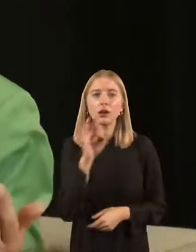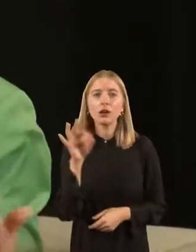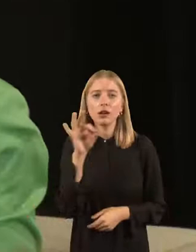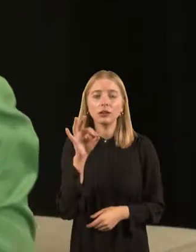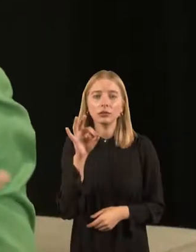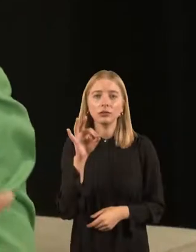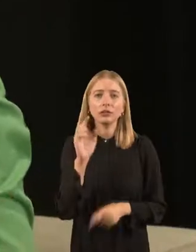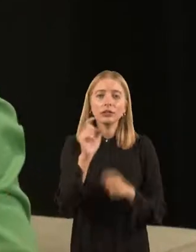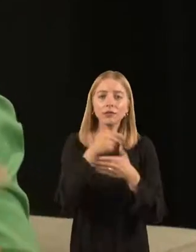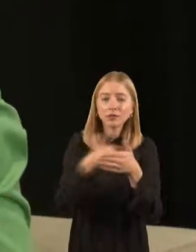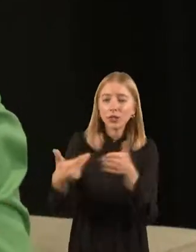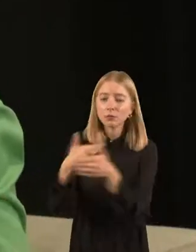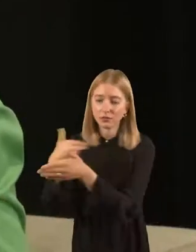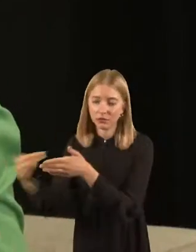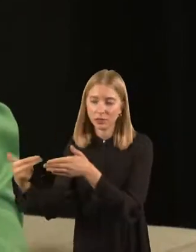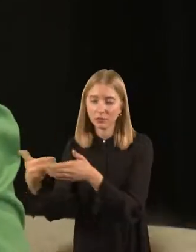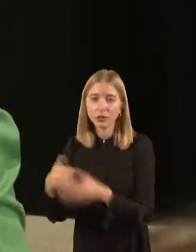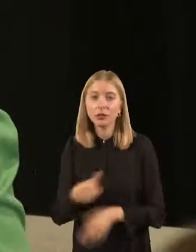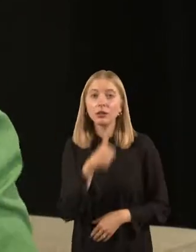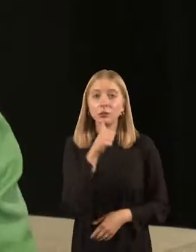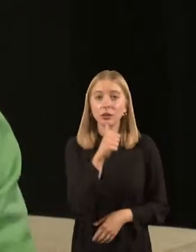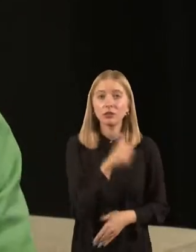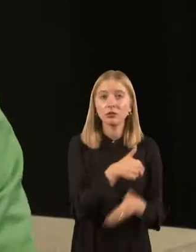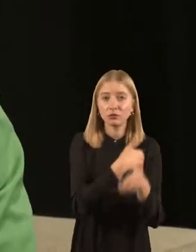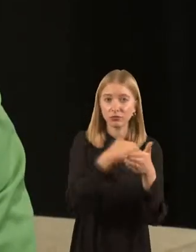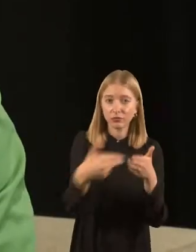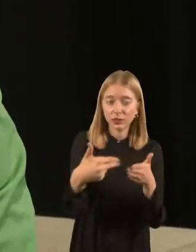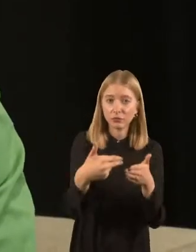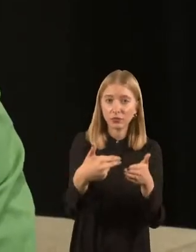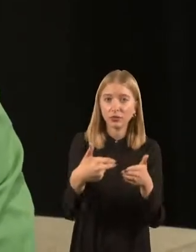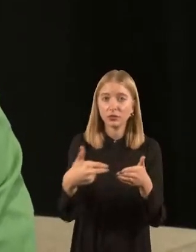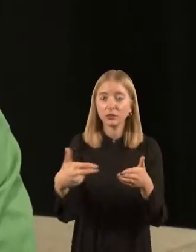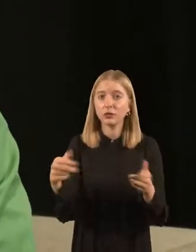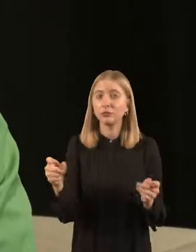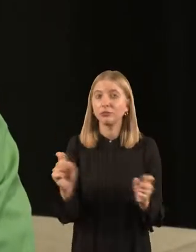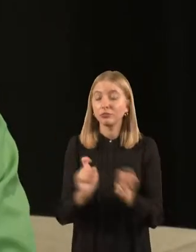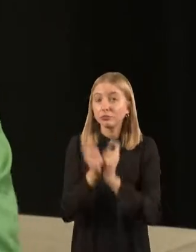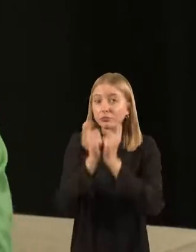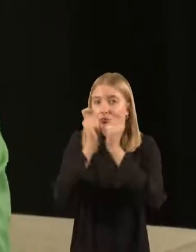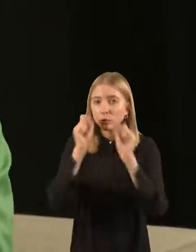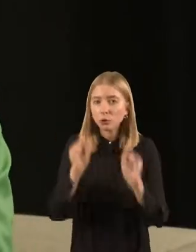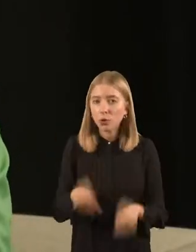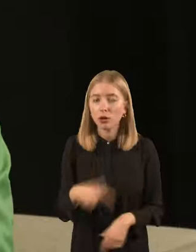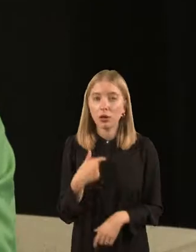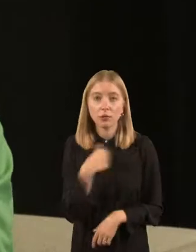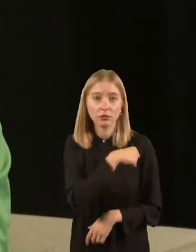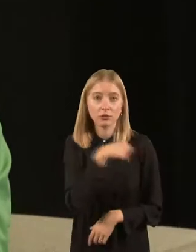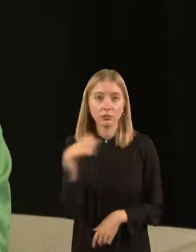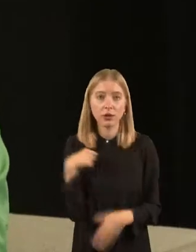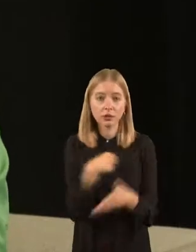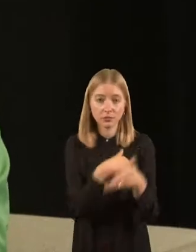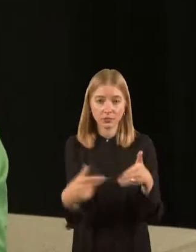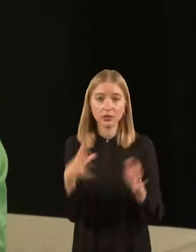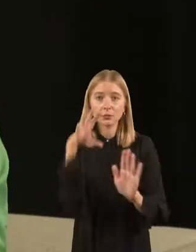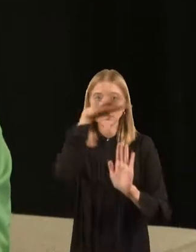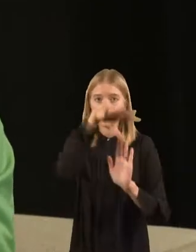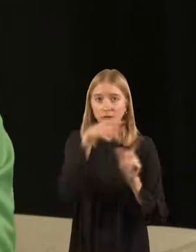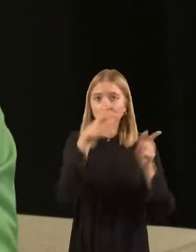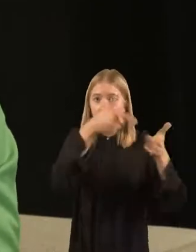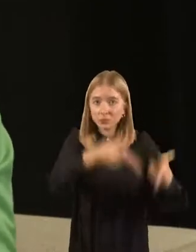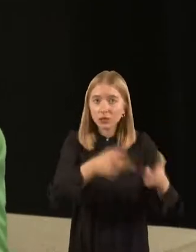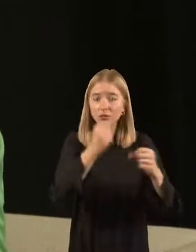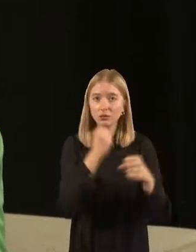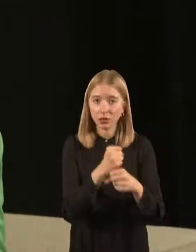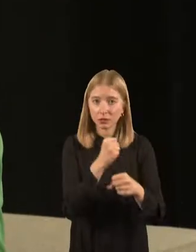conflict may lie between the companies or businesses, and some of